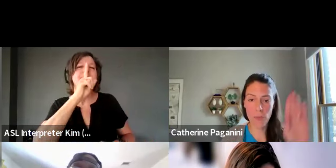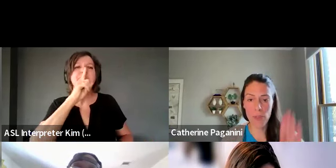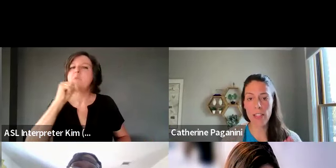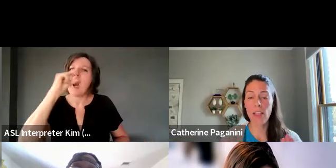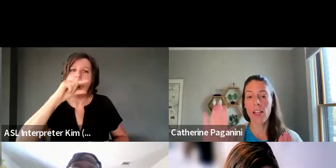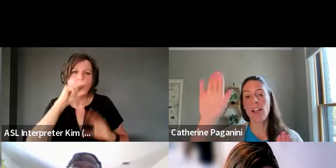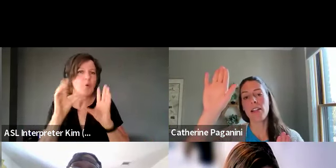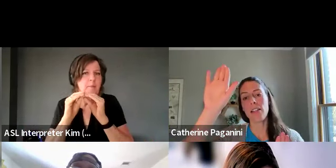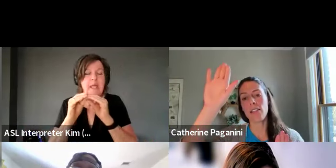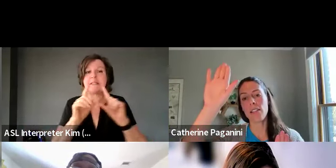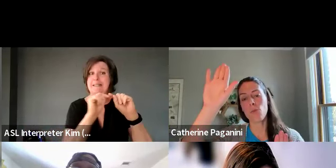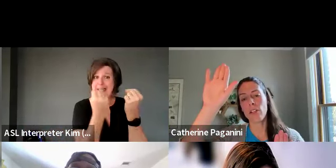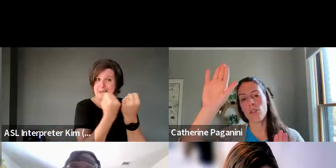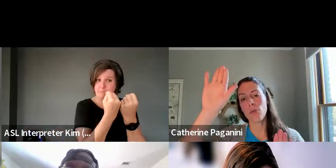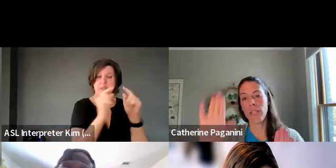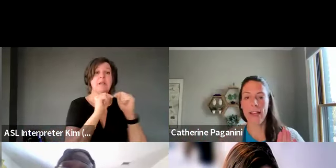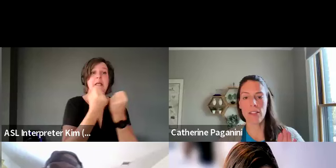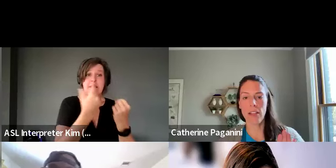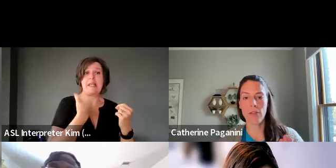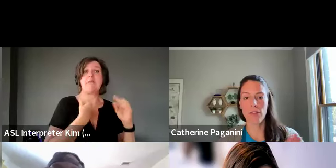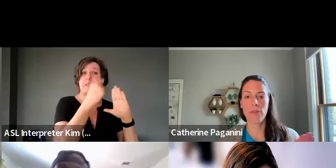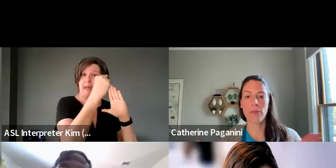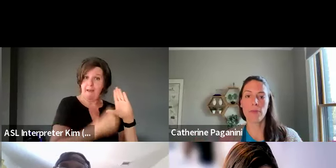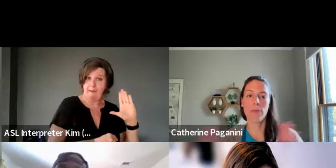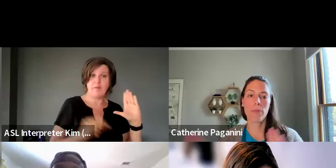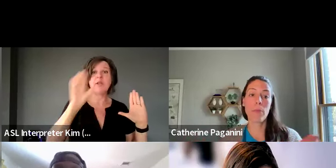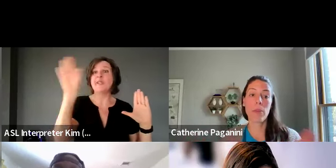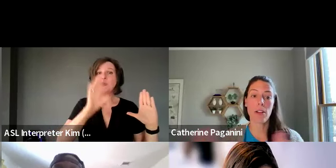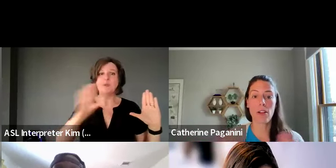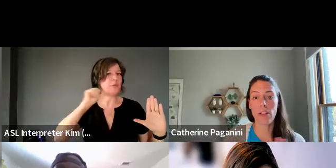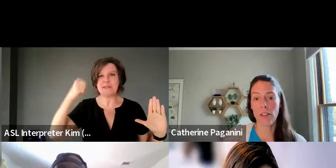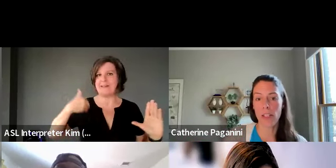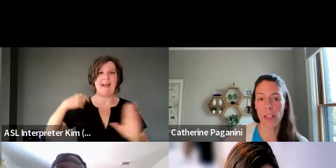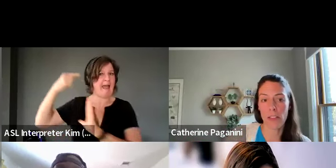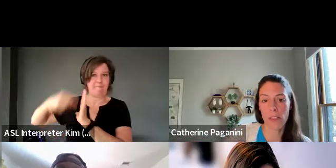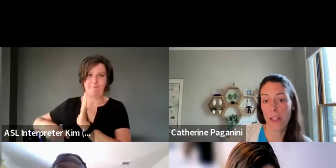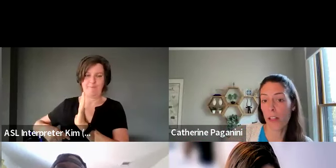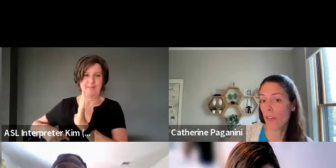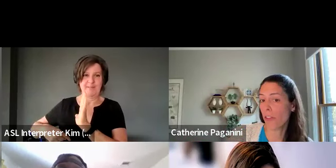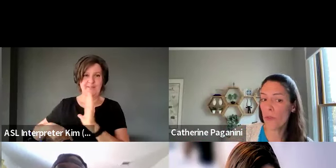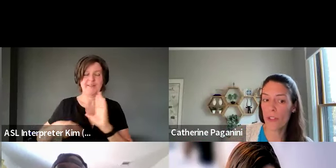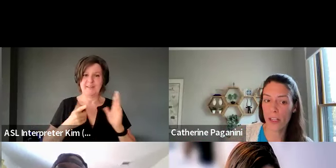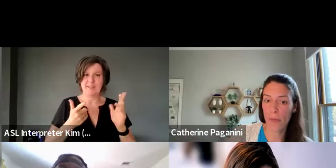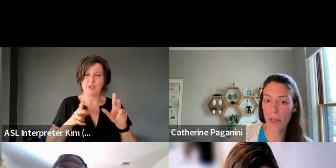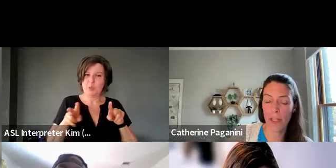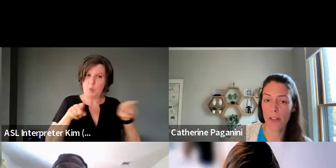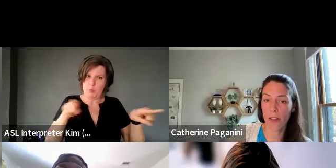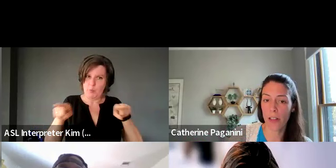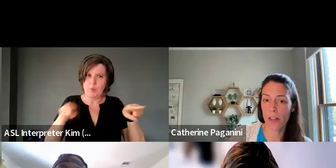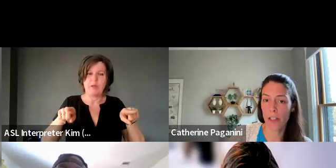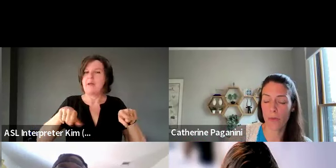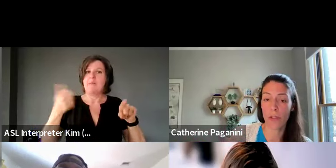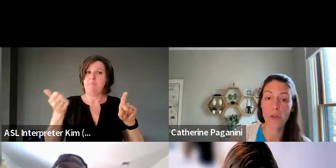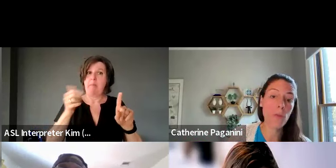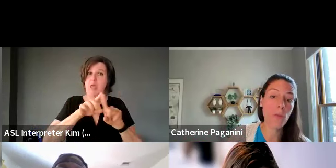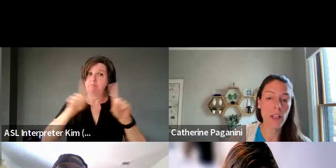by the way. So Teams has, and this is what Zoom lacks, kind of. Maybe there are other things in other views, and maybe there are